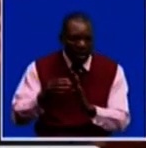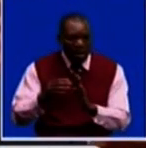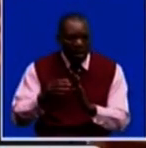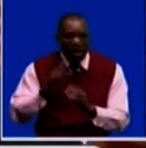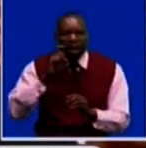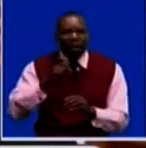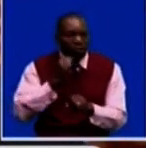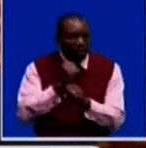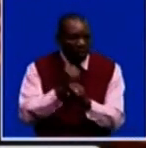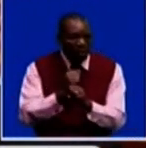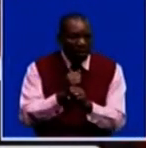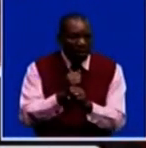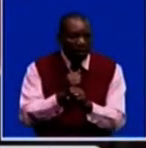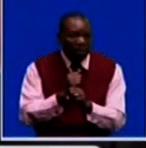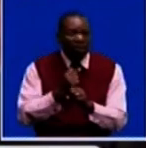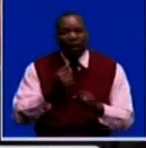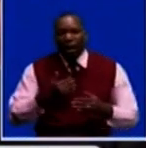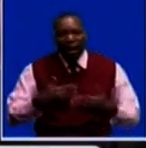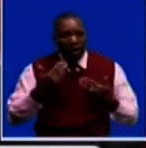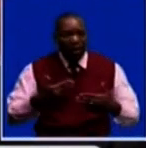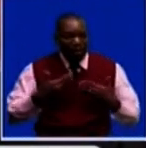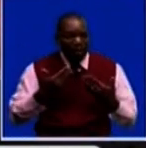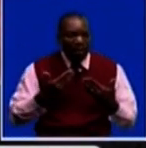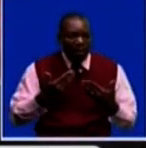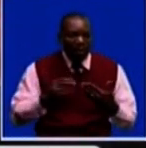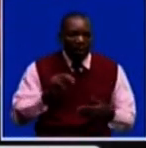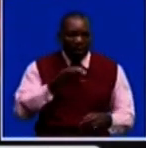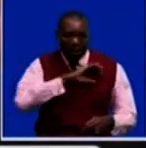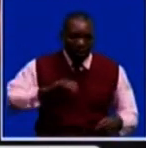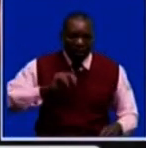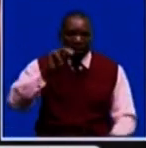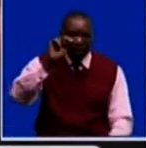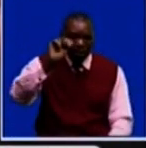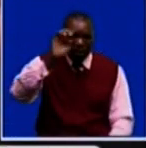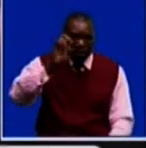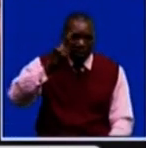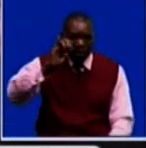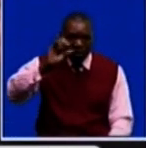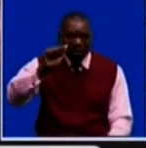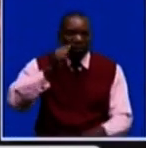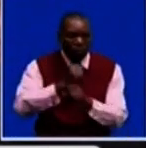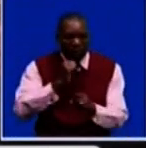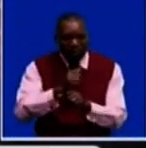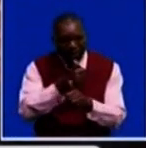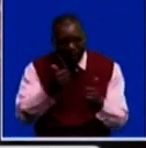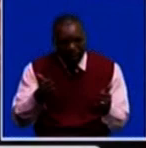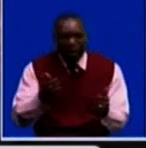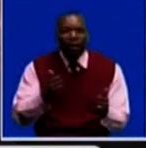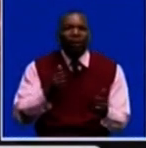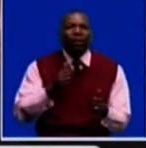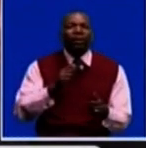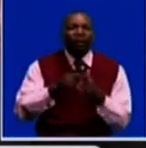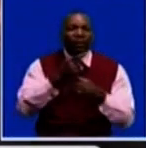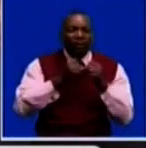A hands-on man, that's what we want. So Neria Investments have done well. I'm sure we will make sure next